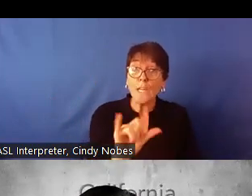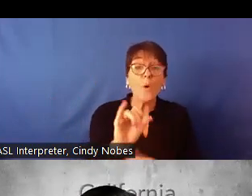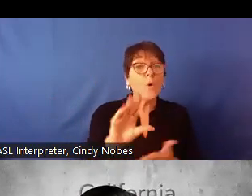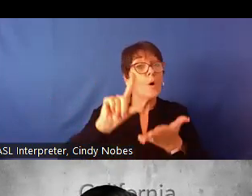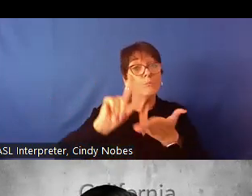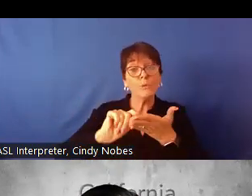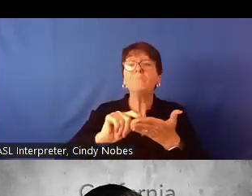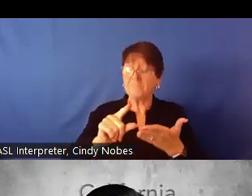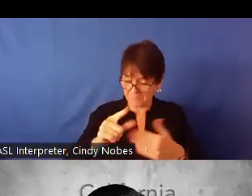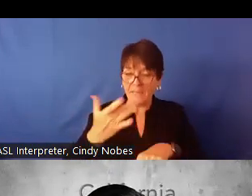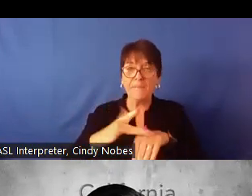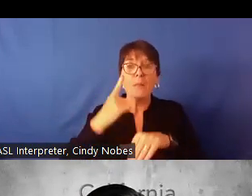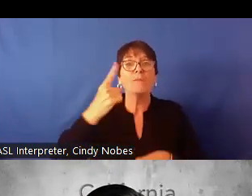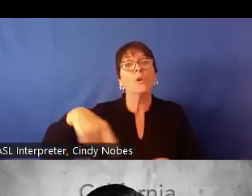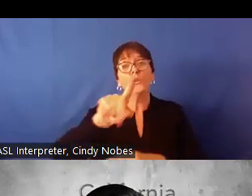out, that's available as well.